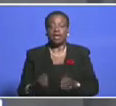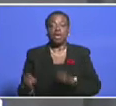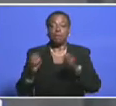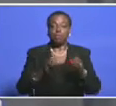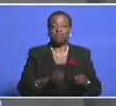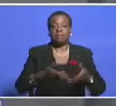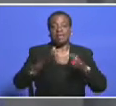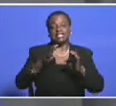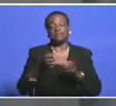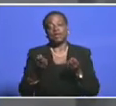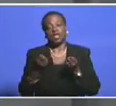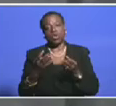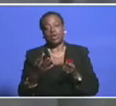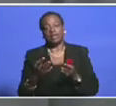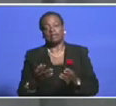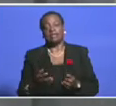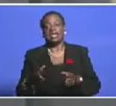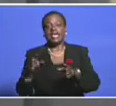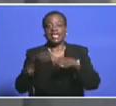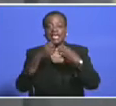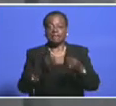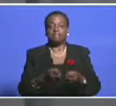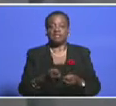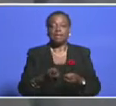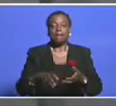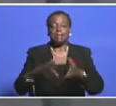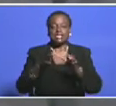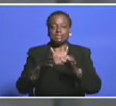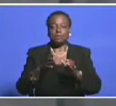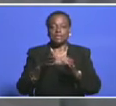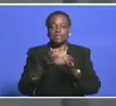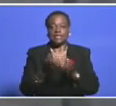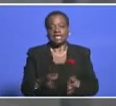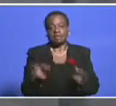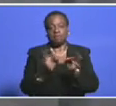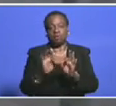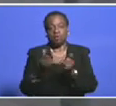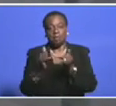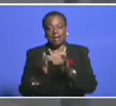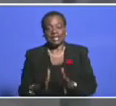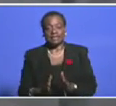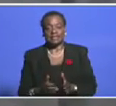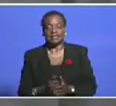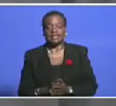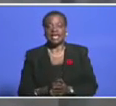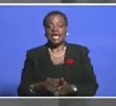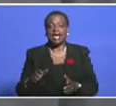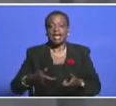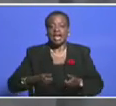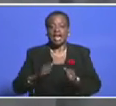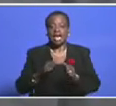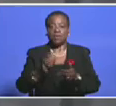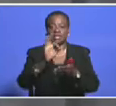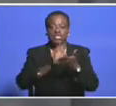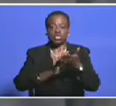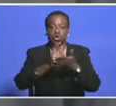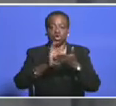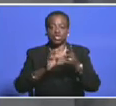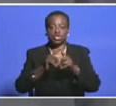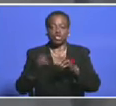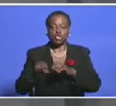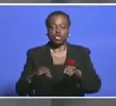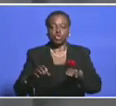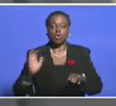lot, get the basketball to key players like Dames, Sylvester, and Smith. And I'll just allow our scorers to do our thing. But I think we're going to have